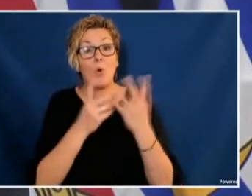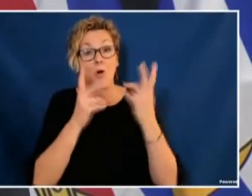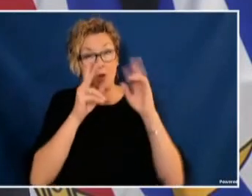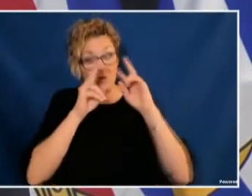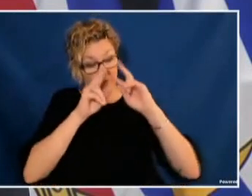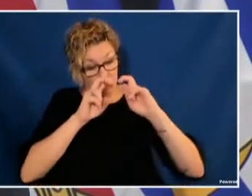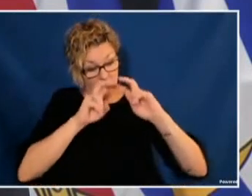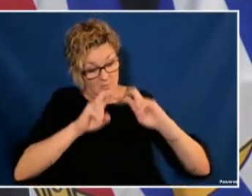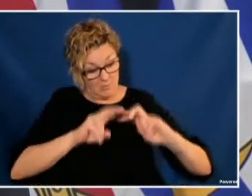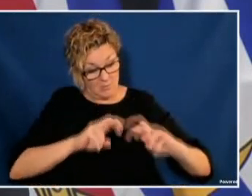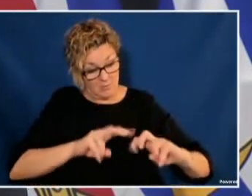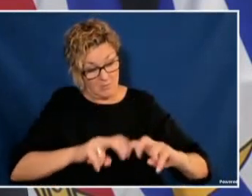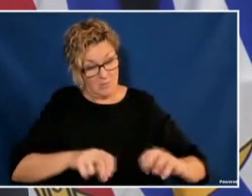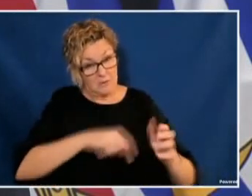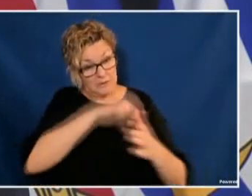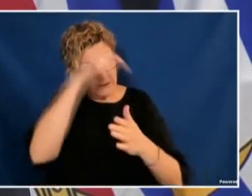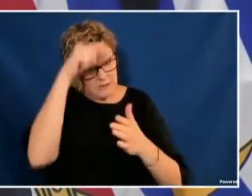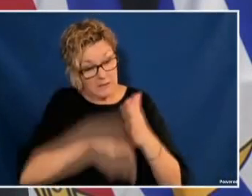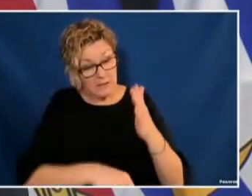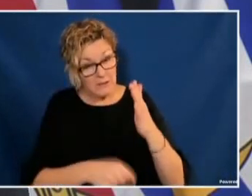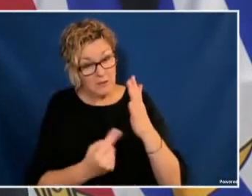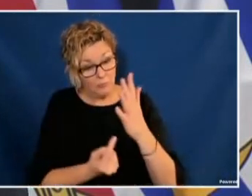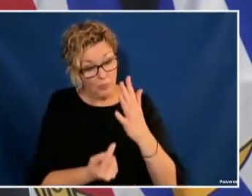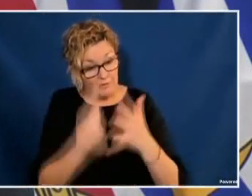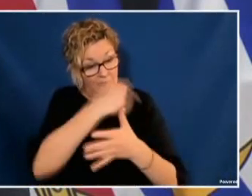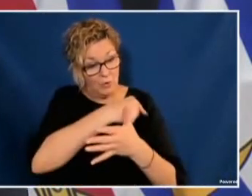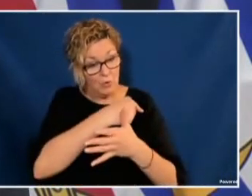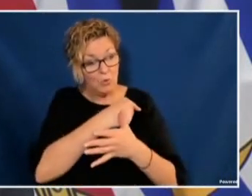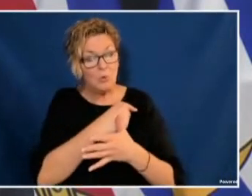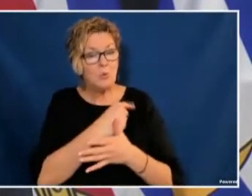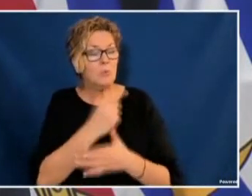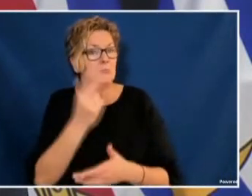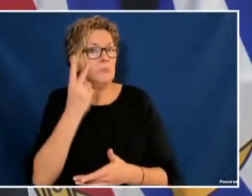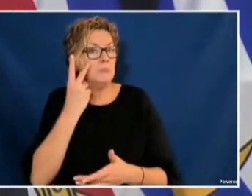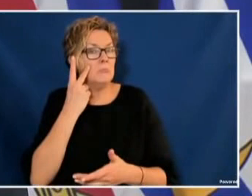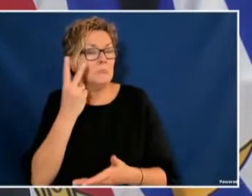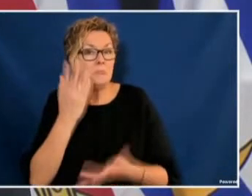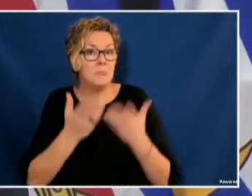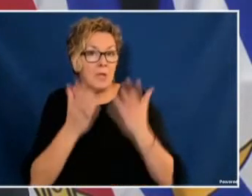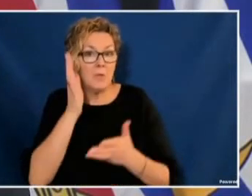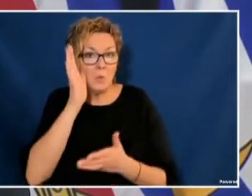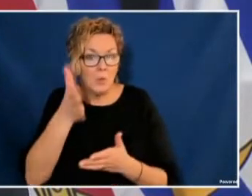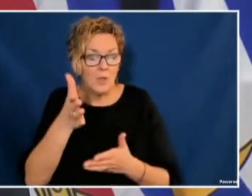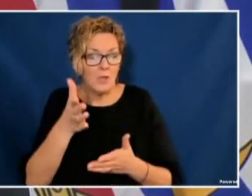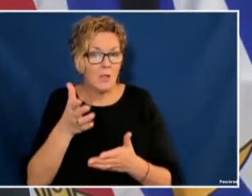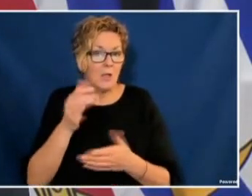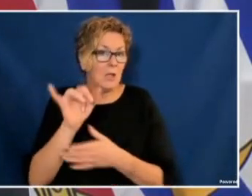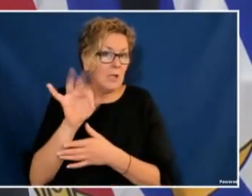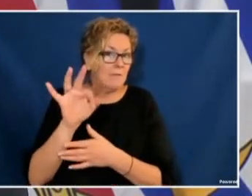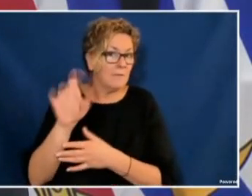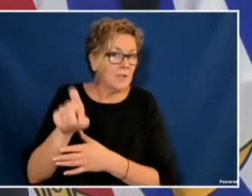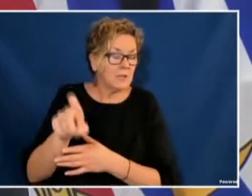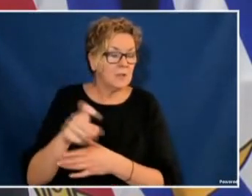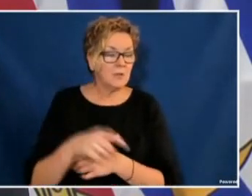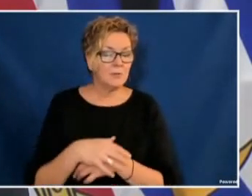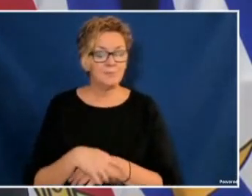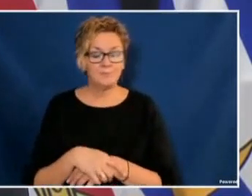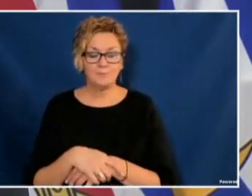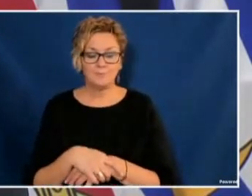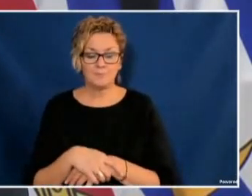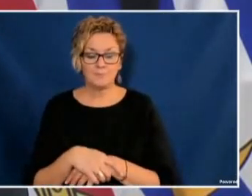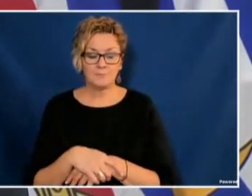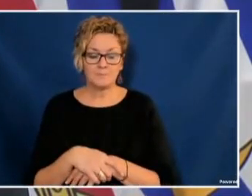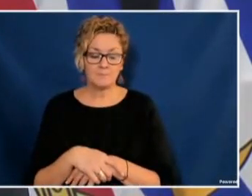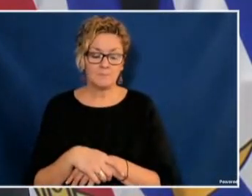pense d'une certaine manière, il faut répondre rapidement aux questions si c'est possible de